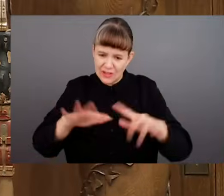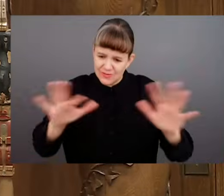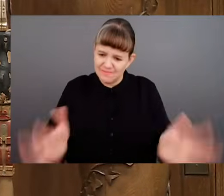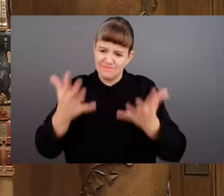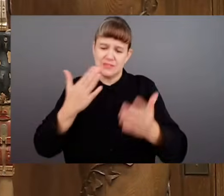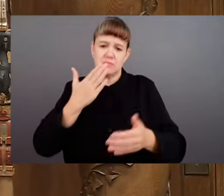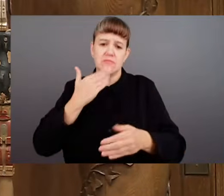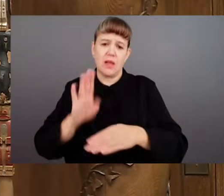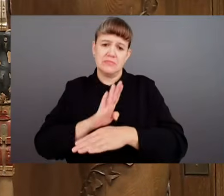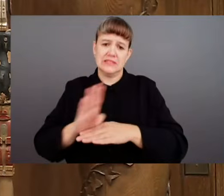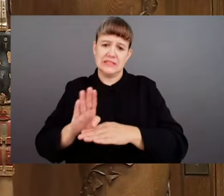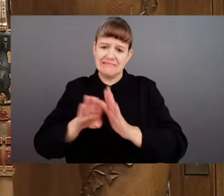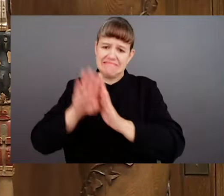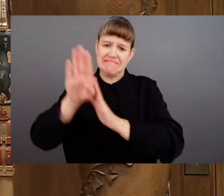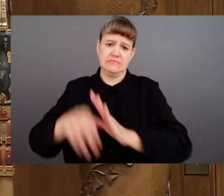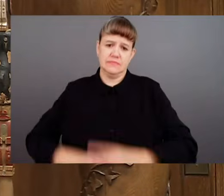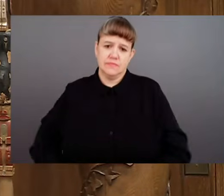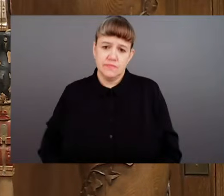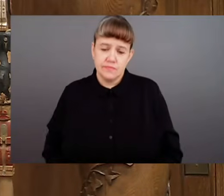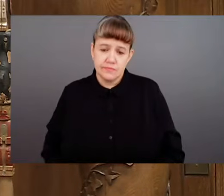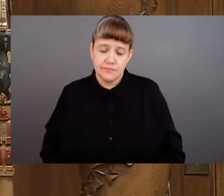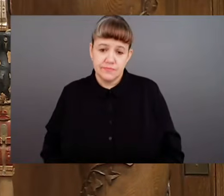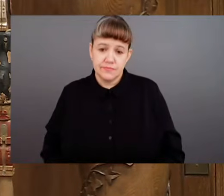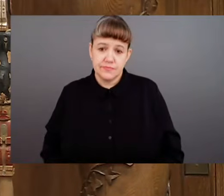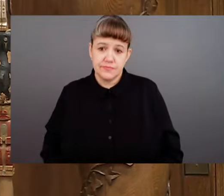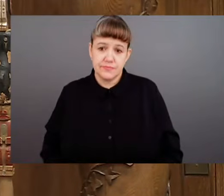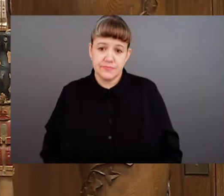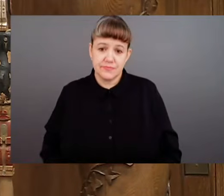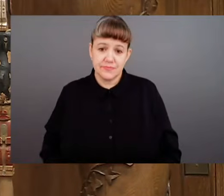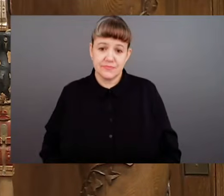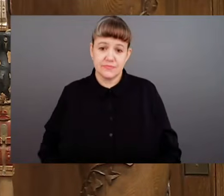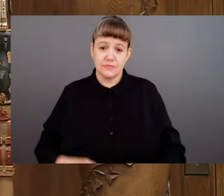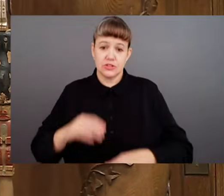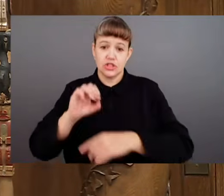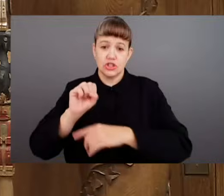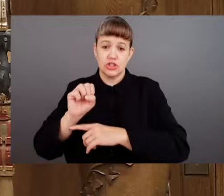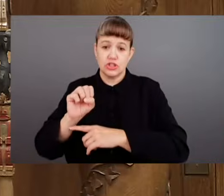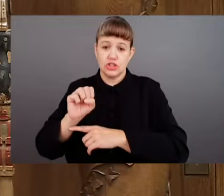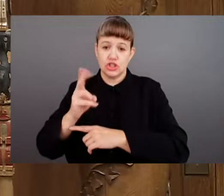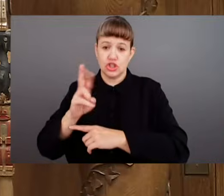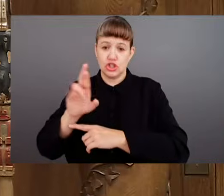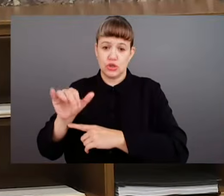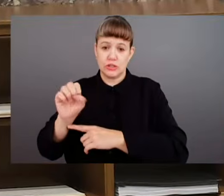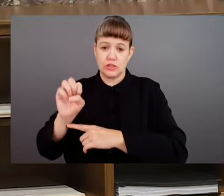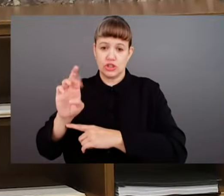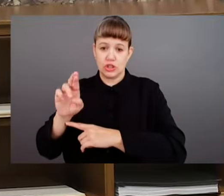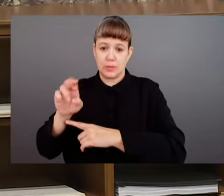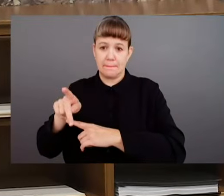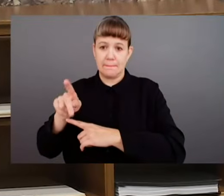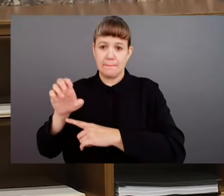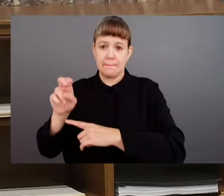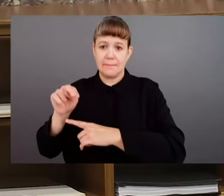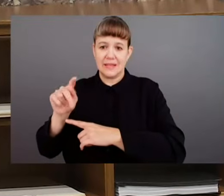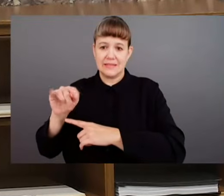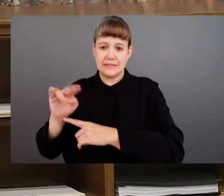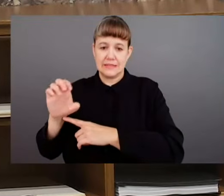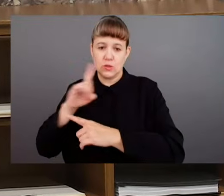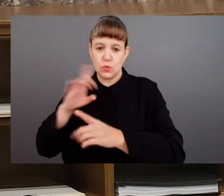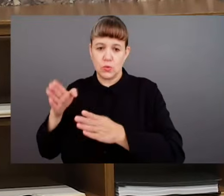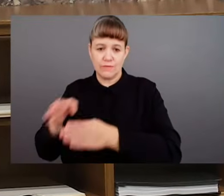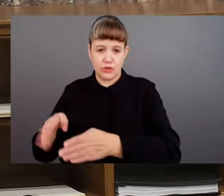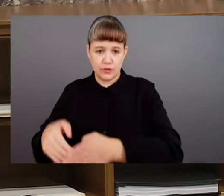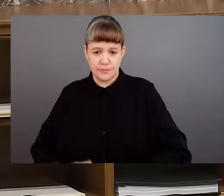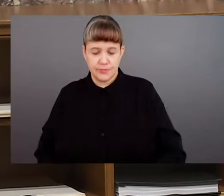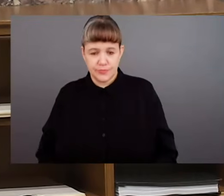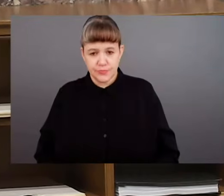Member for Surrey Serpentine River. Homelessness is up in 60% of BC